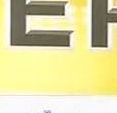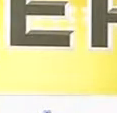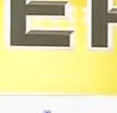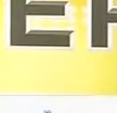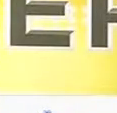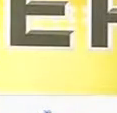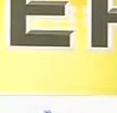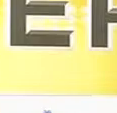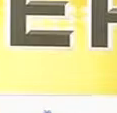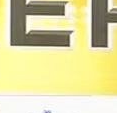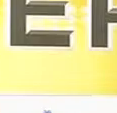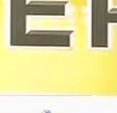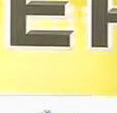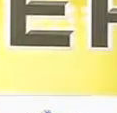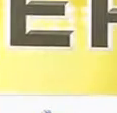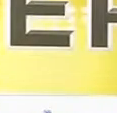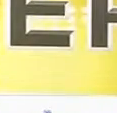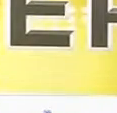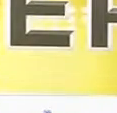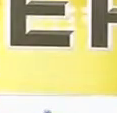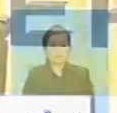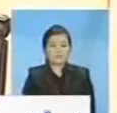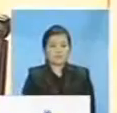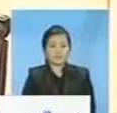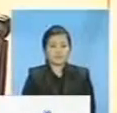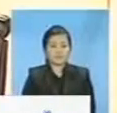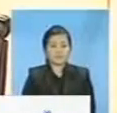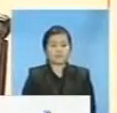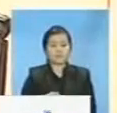proposal following yesterday's 7-hour session.